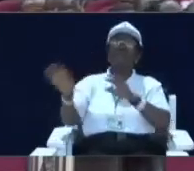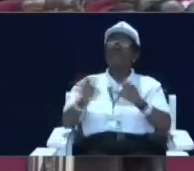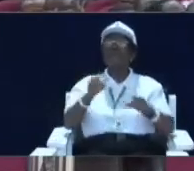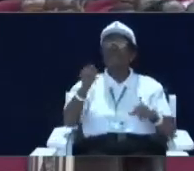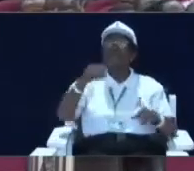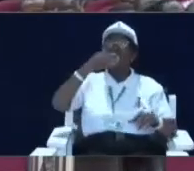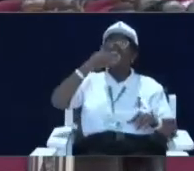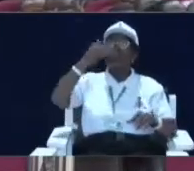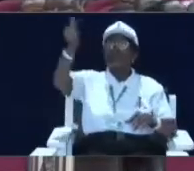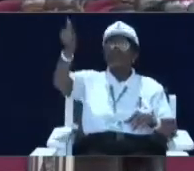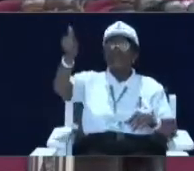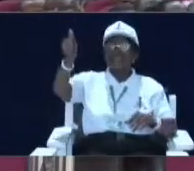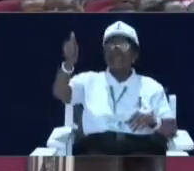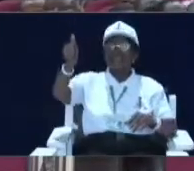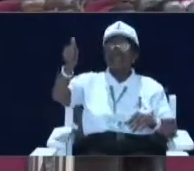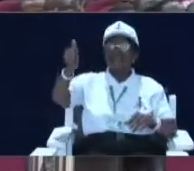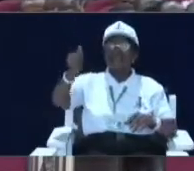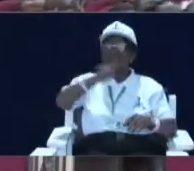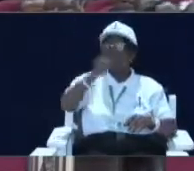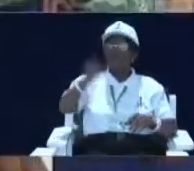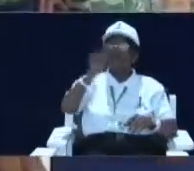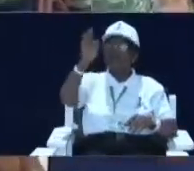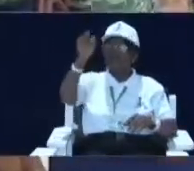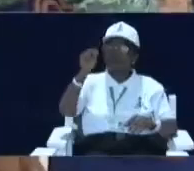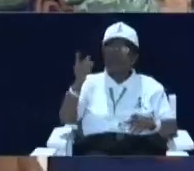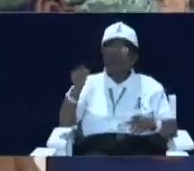They were terrific.